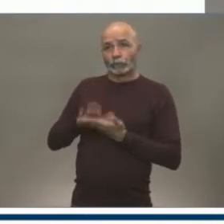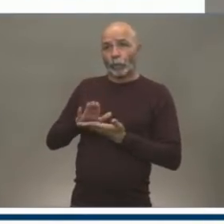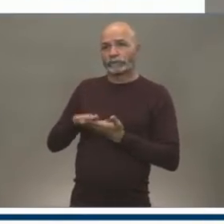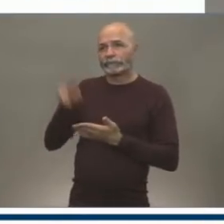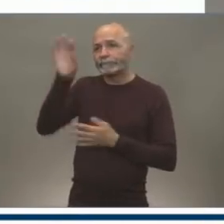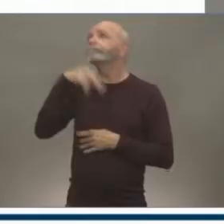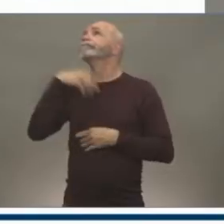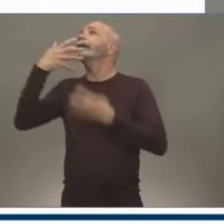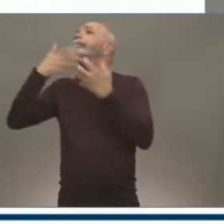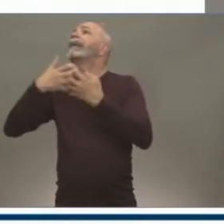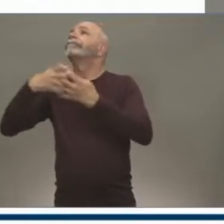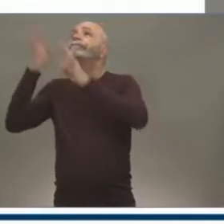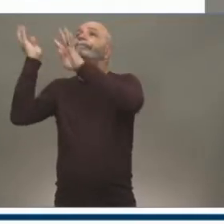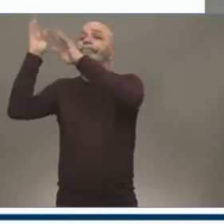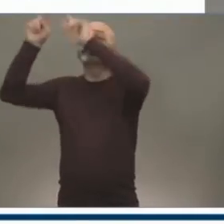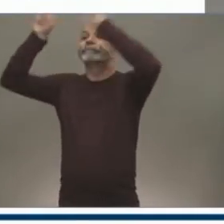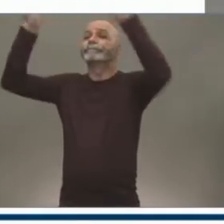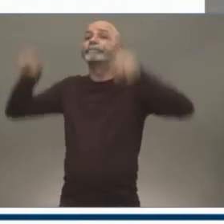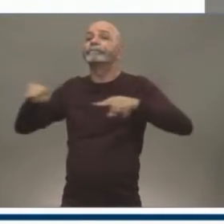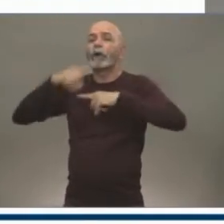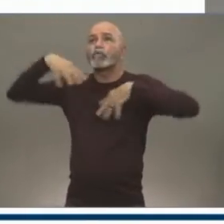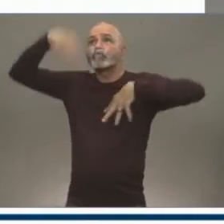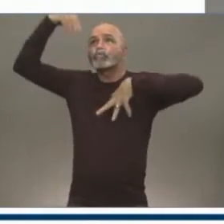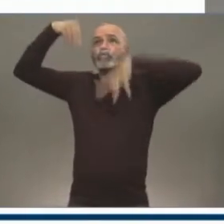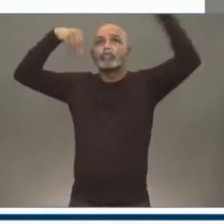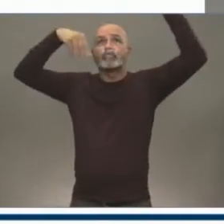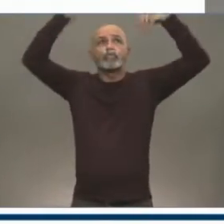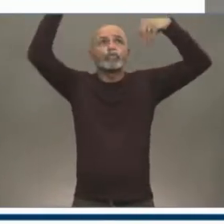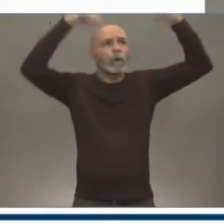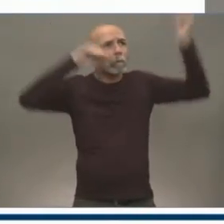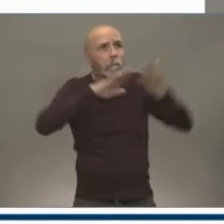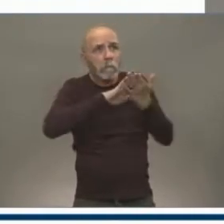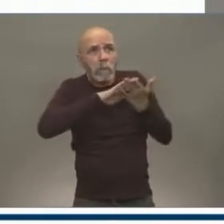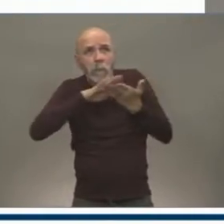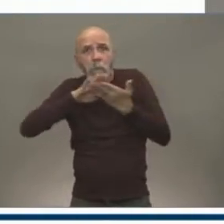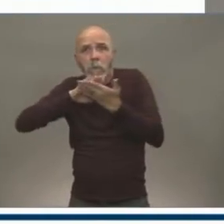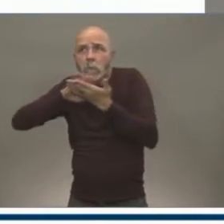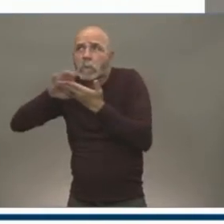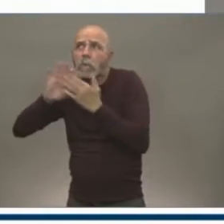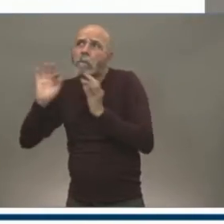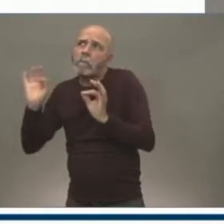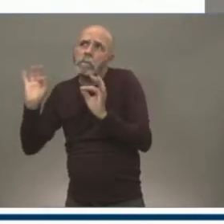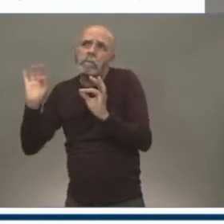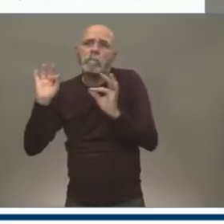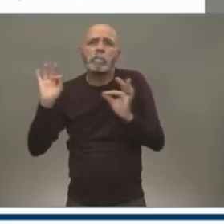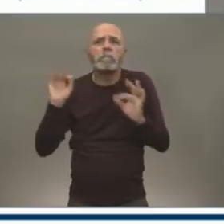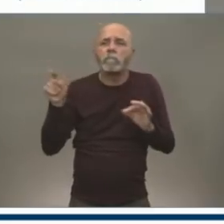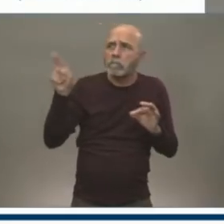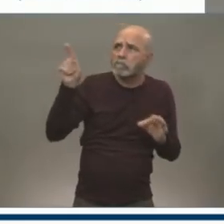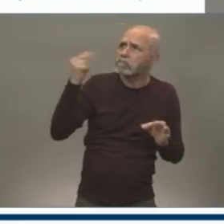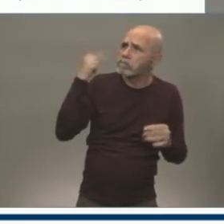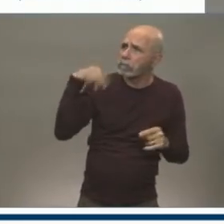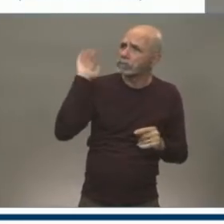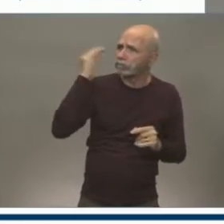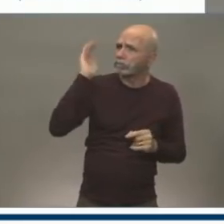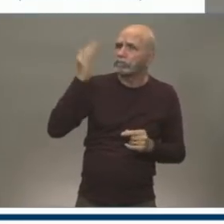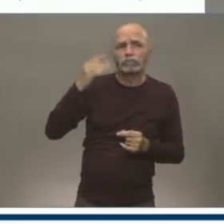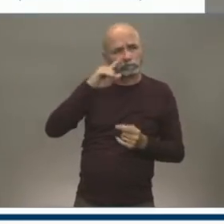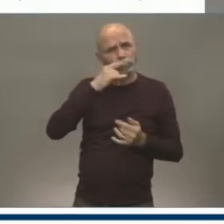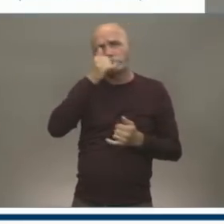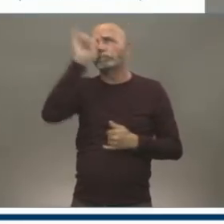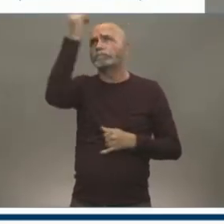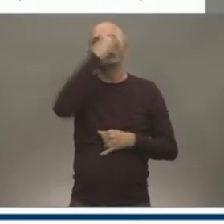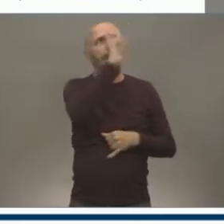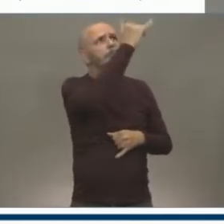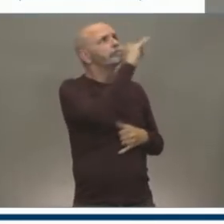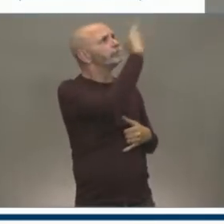systems, and the schools have assured me and the Premier that they've all been reviewed, that they're functioning to